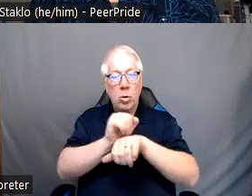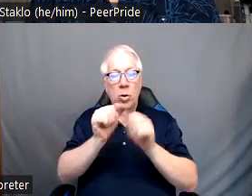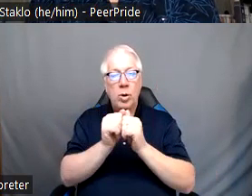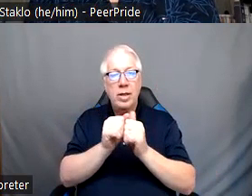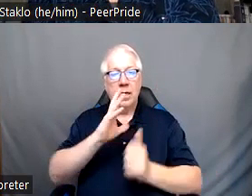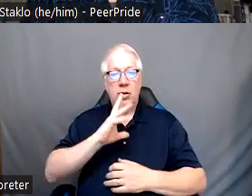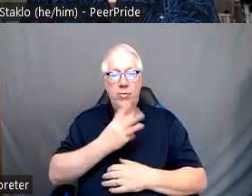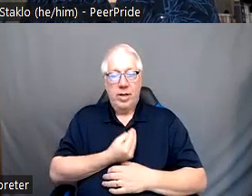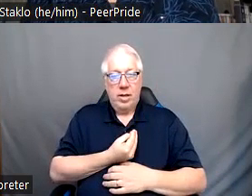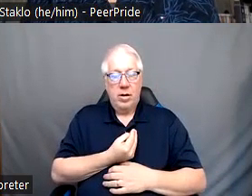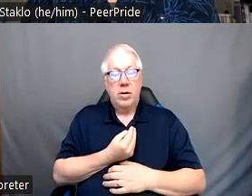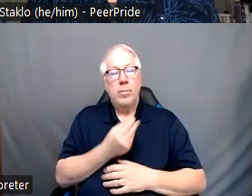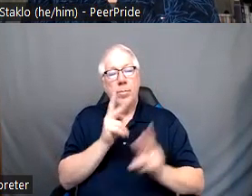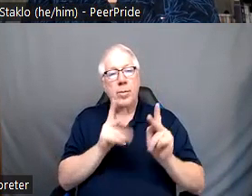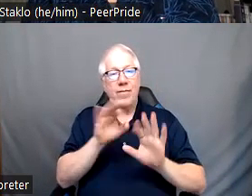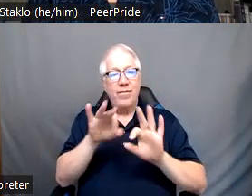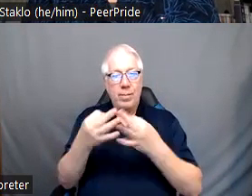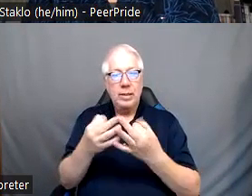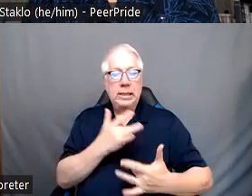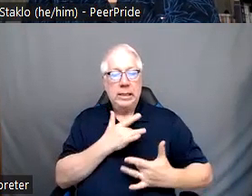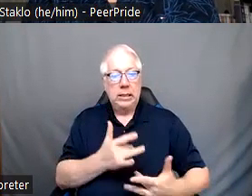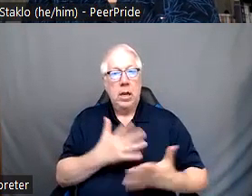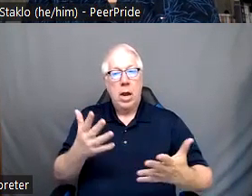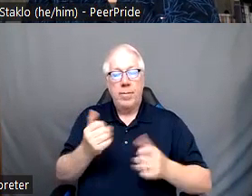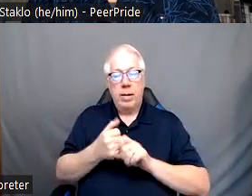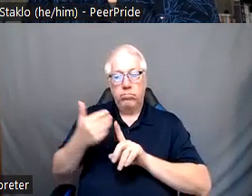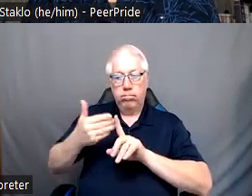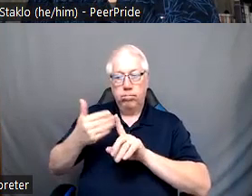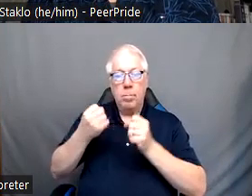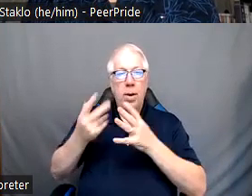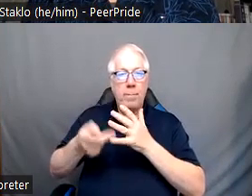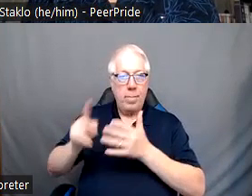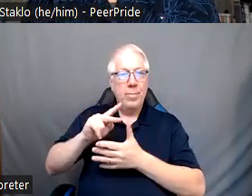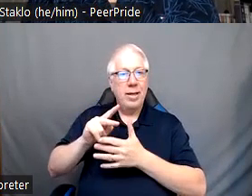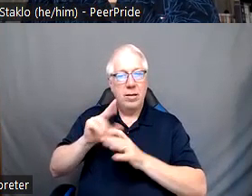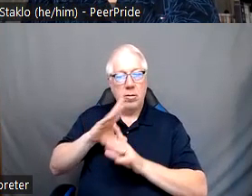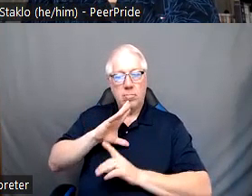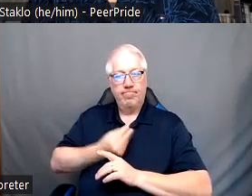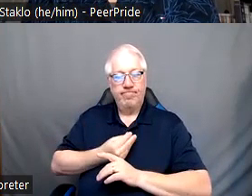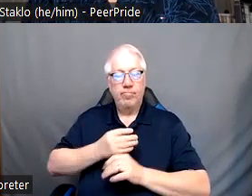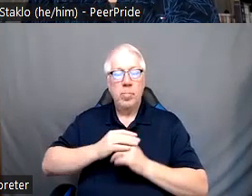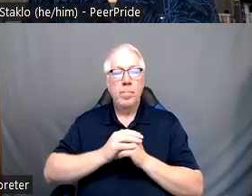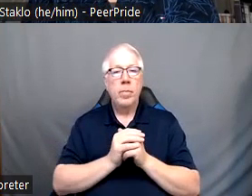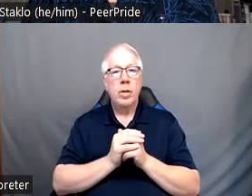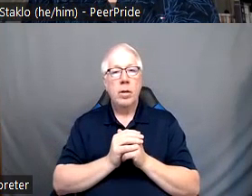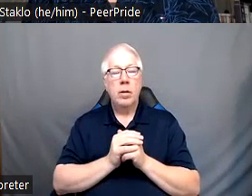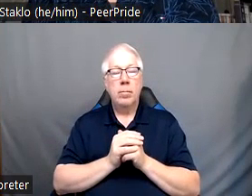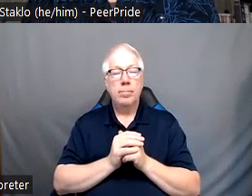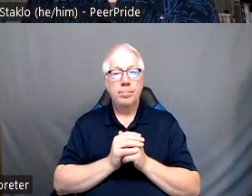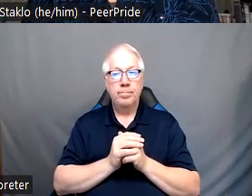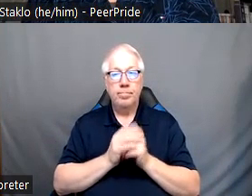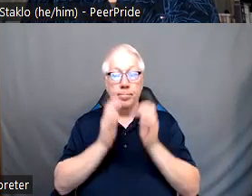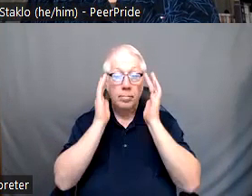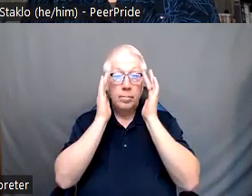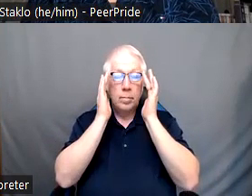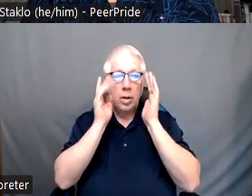gender diverse youth and their families, that tends to be a lot of my patient population. And outside of that, it's